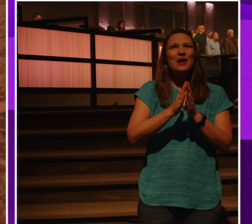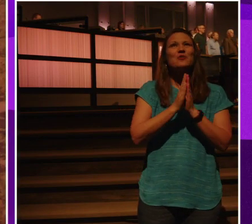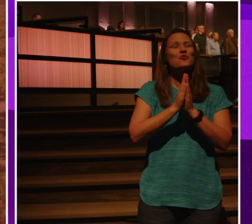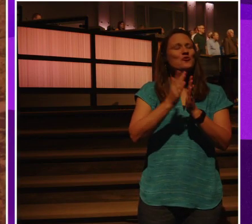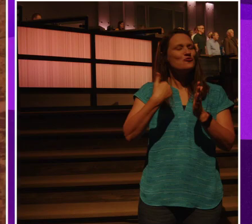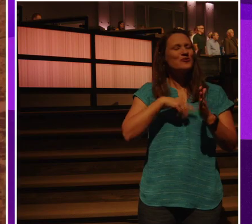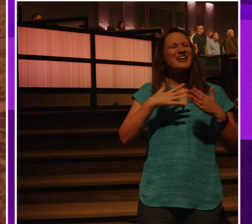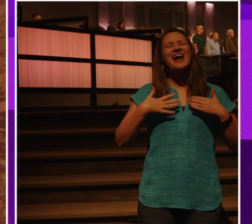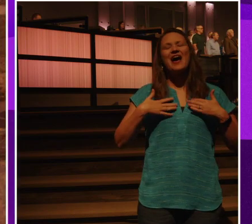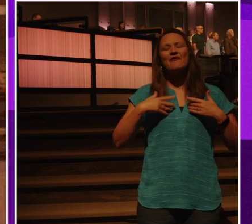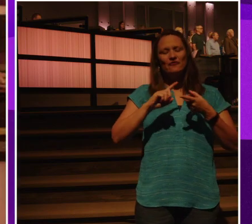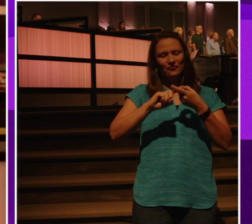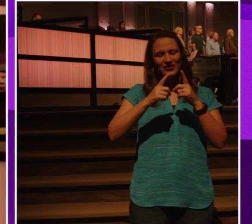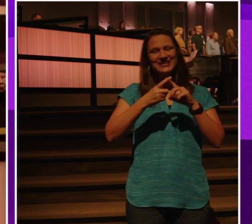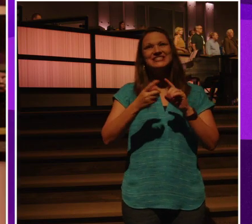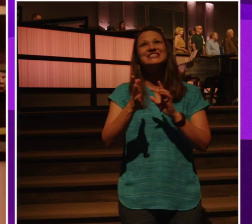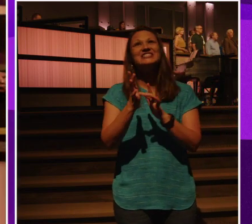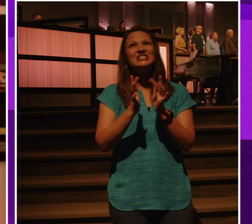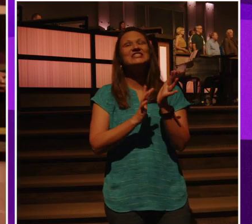Jesus.